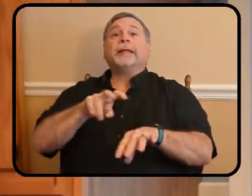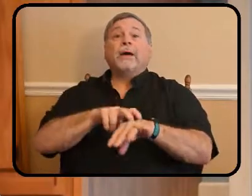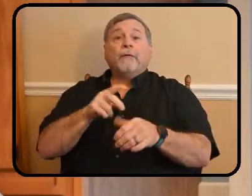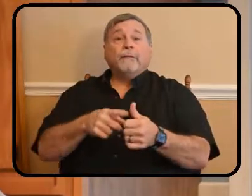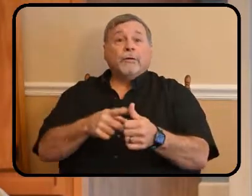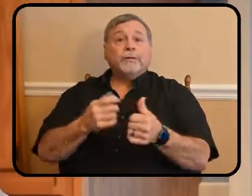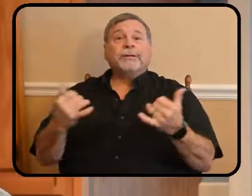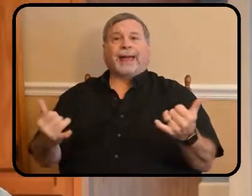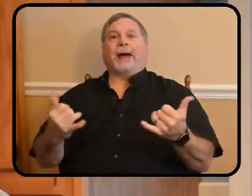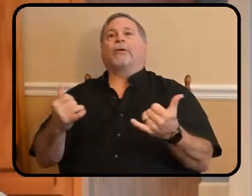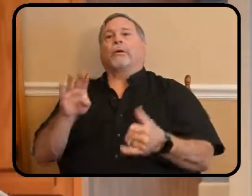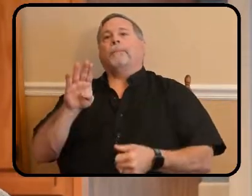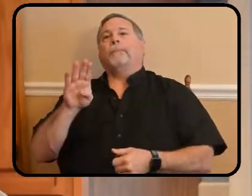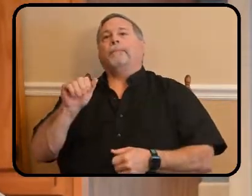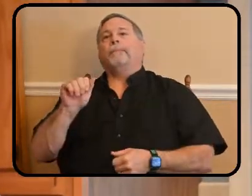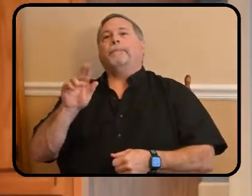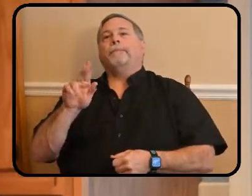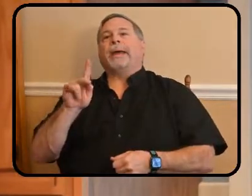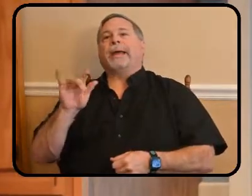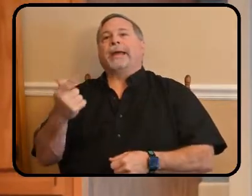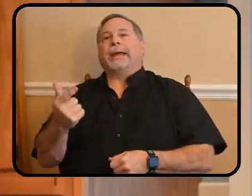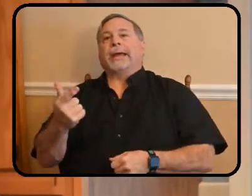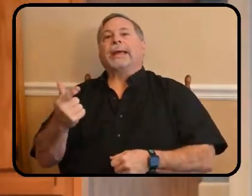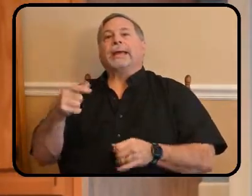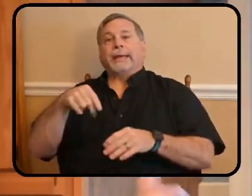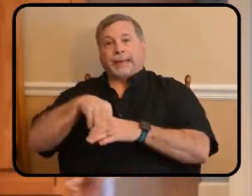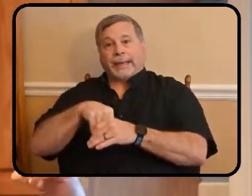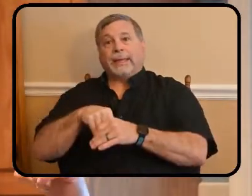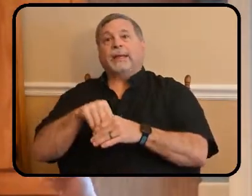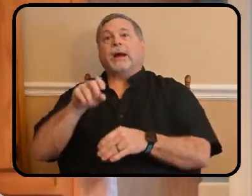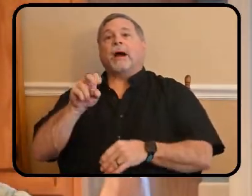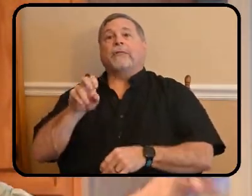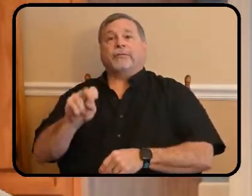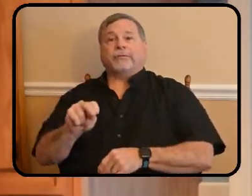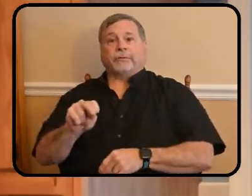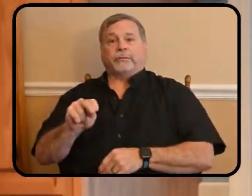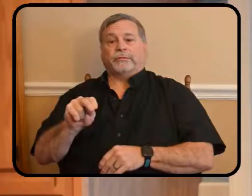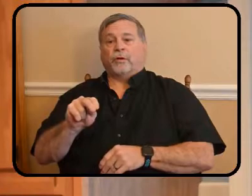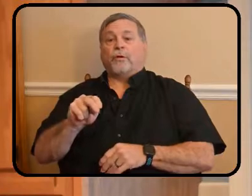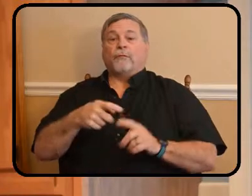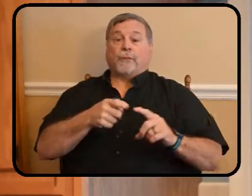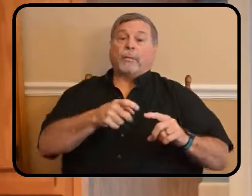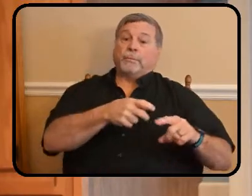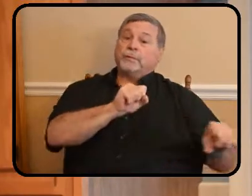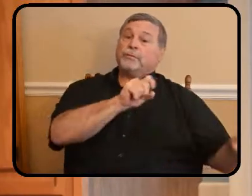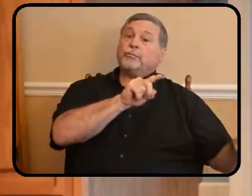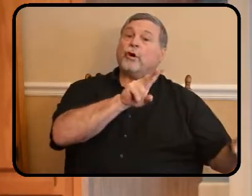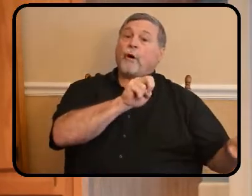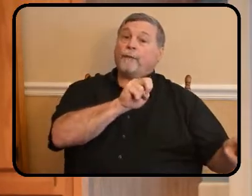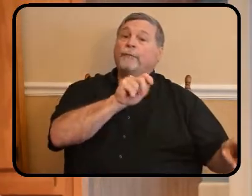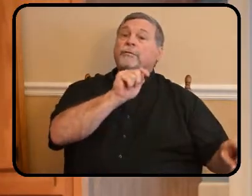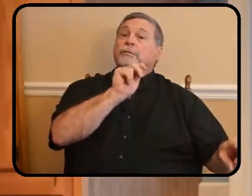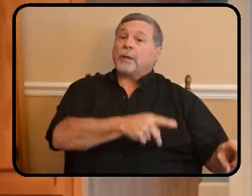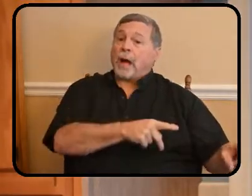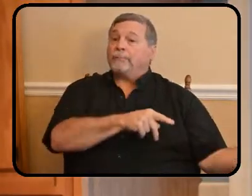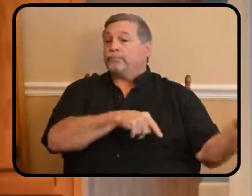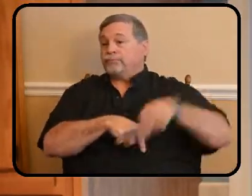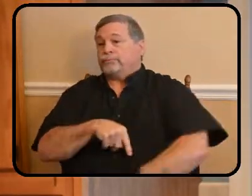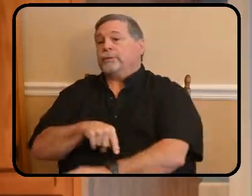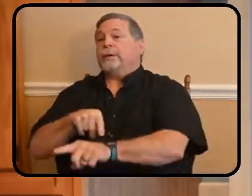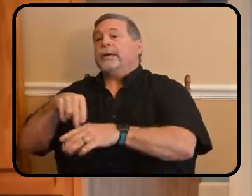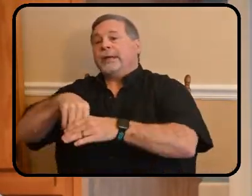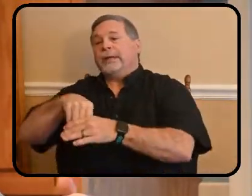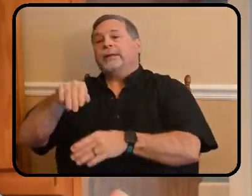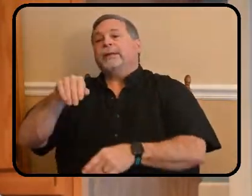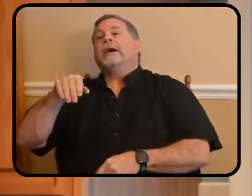to be baking that crust in the oven. So you can take it straight off the stove top, put it in the oven. Just remember, when you're working with